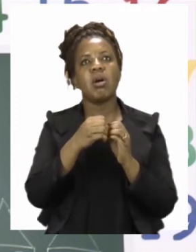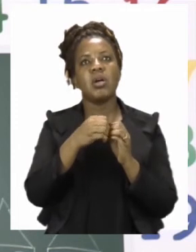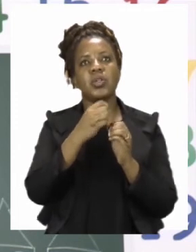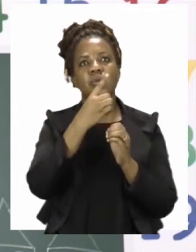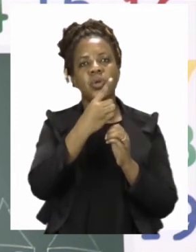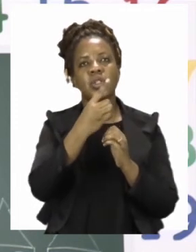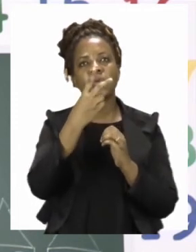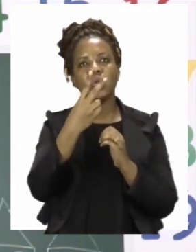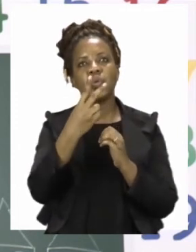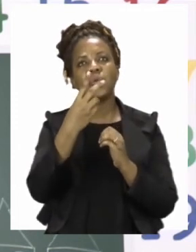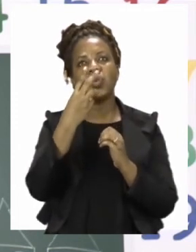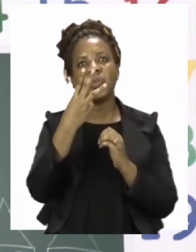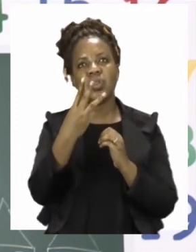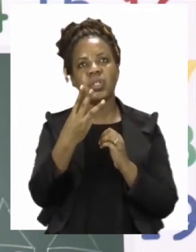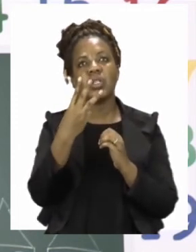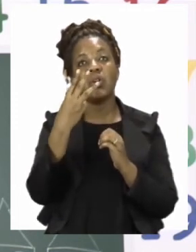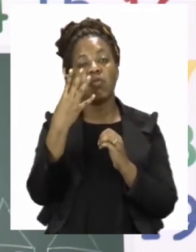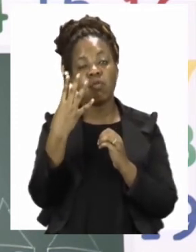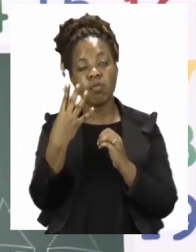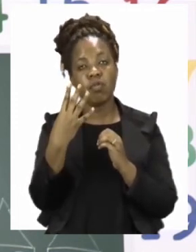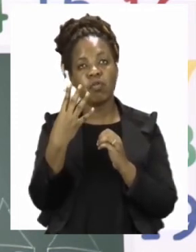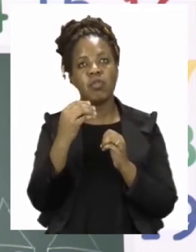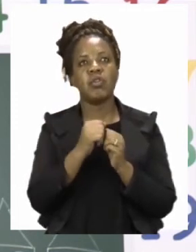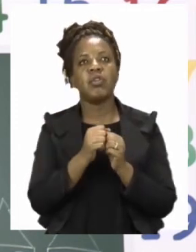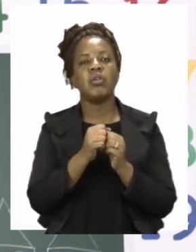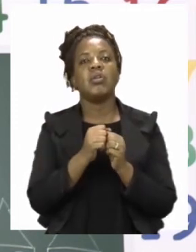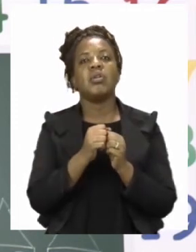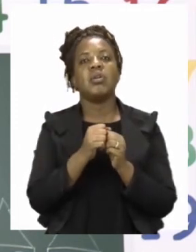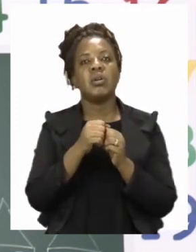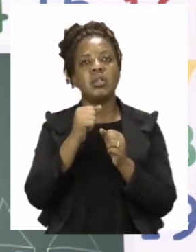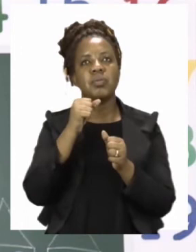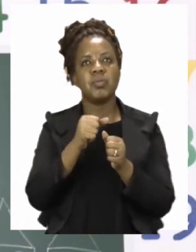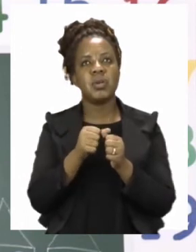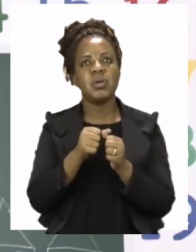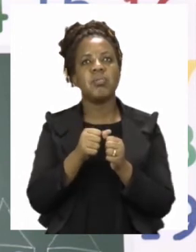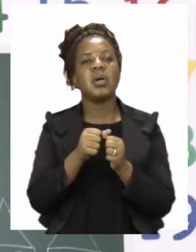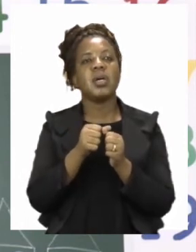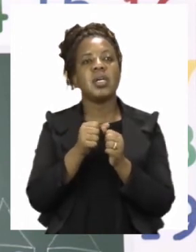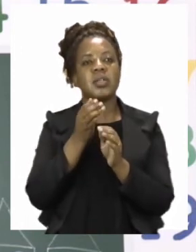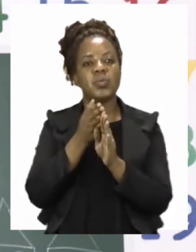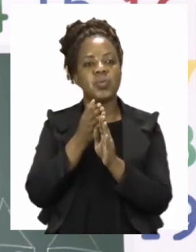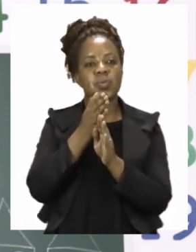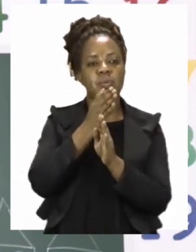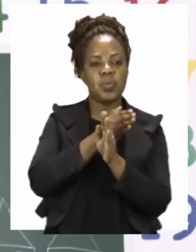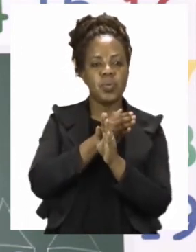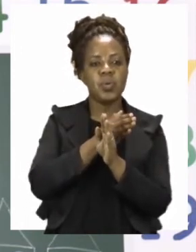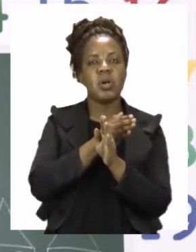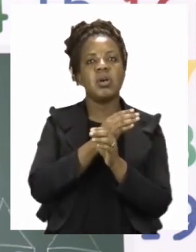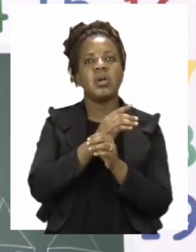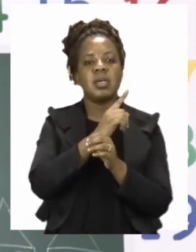your fingers. You will get the answer. Just make sure that you use the subtraction method or